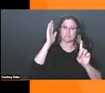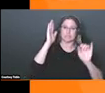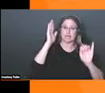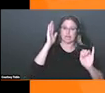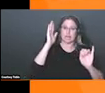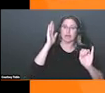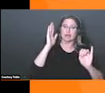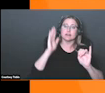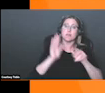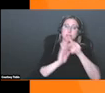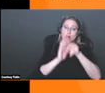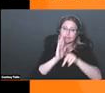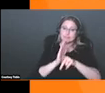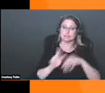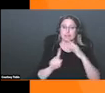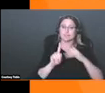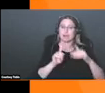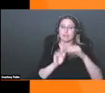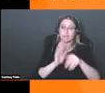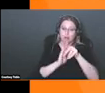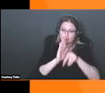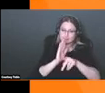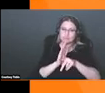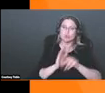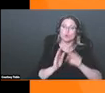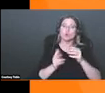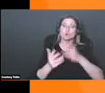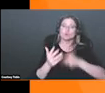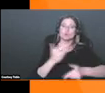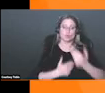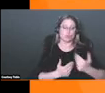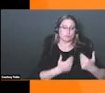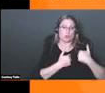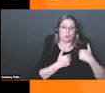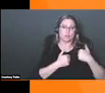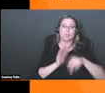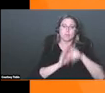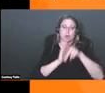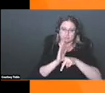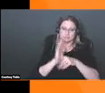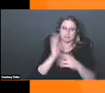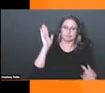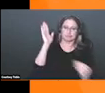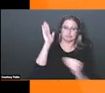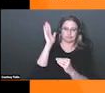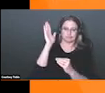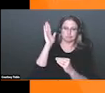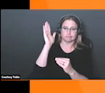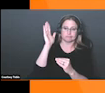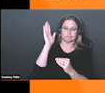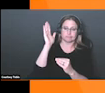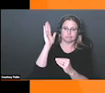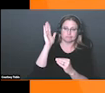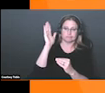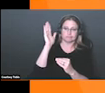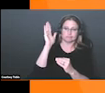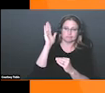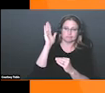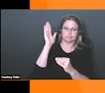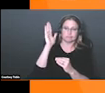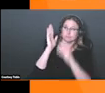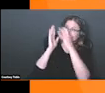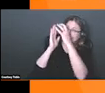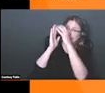environmental policy, my social responsibility policy. And that's about 2 pages. That's at the very end. It doesn't affect